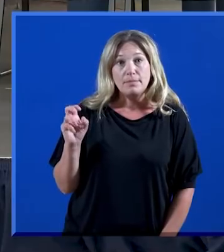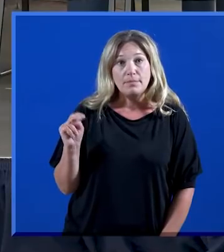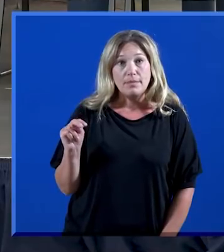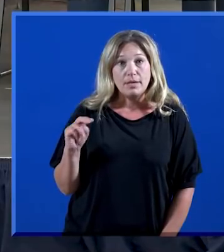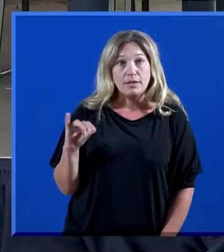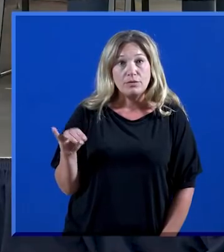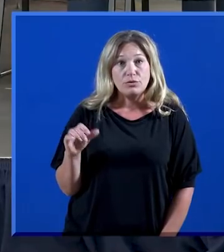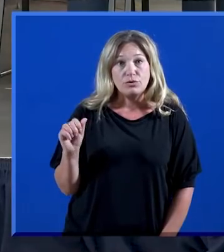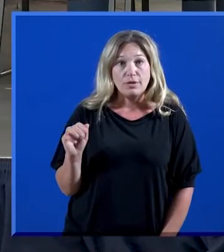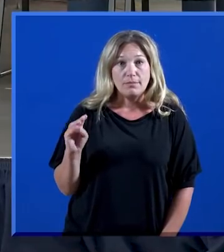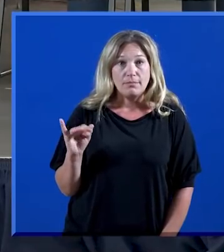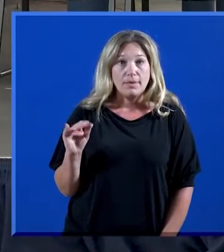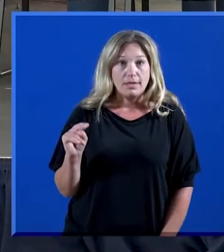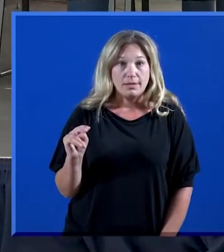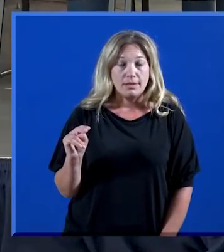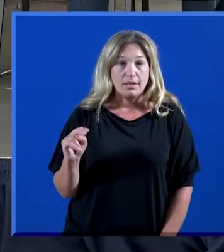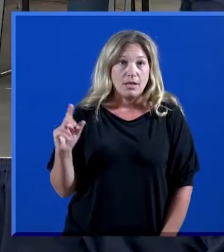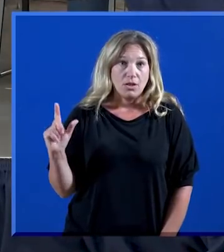Benjamin Longacre.